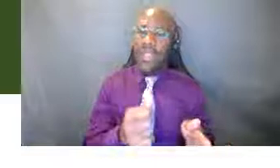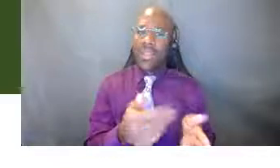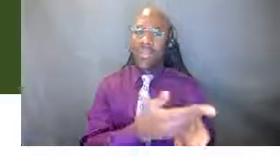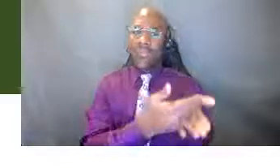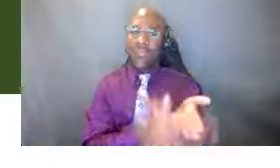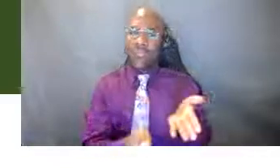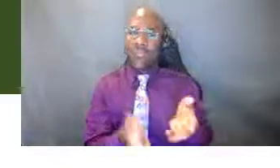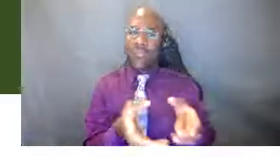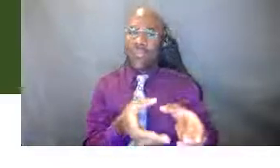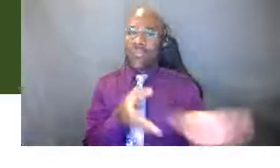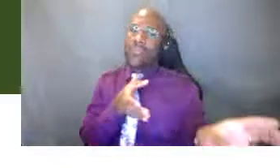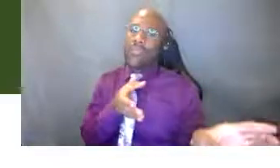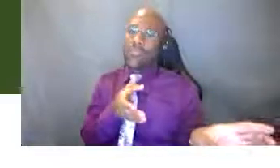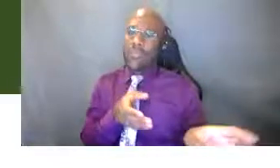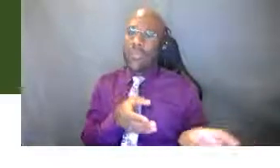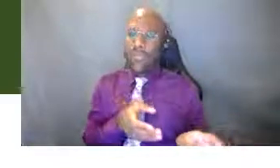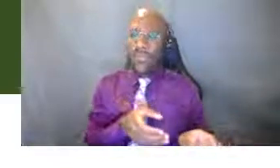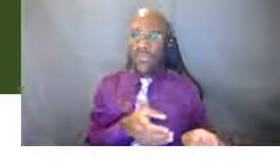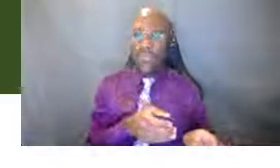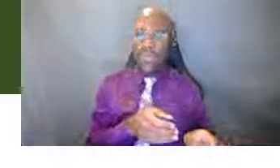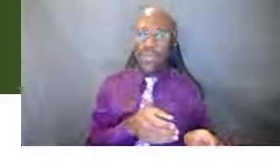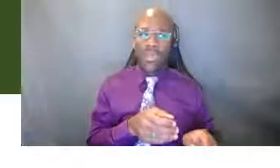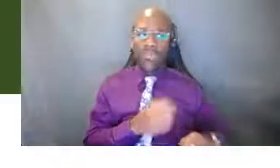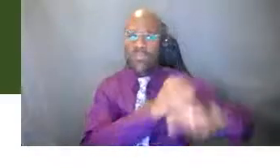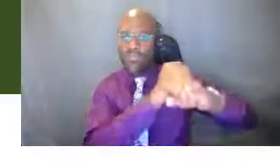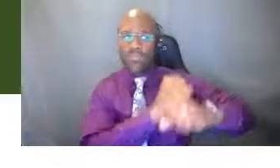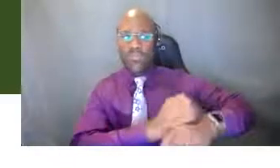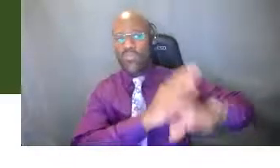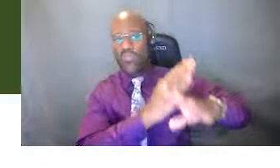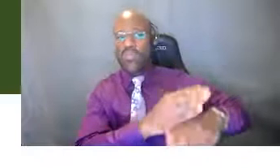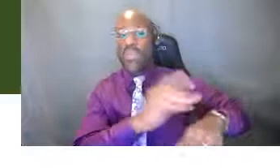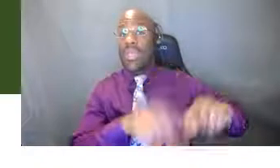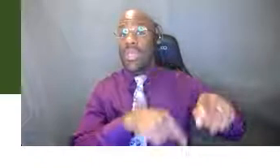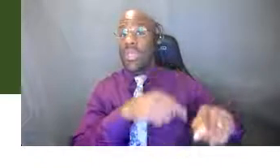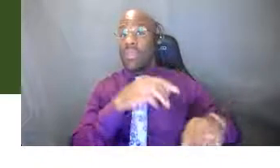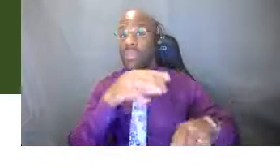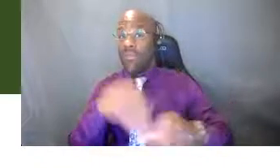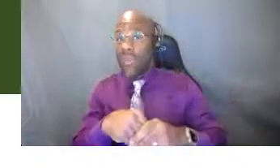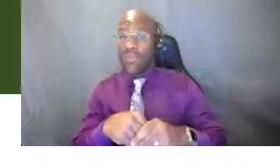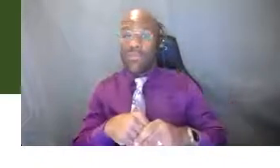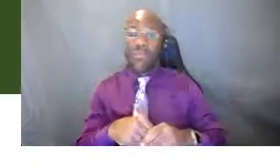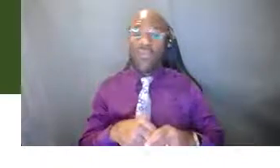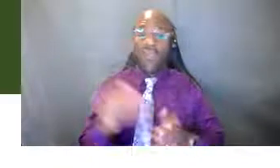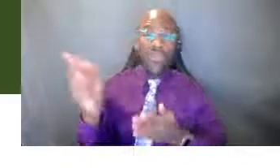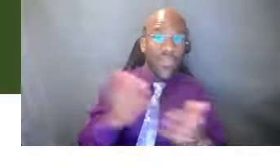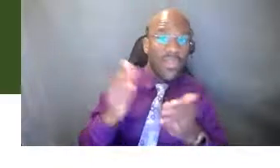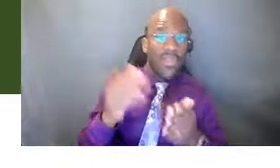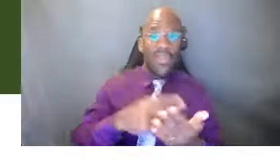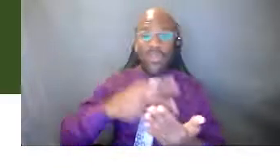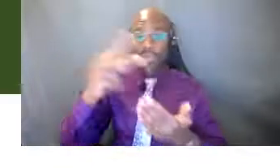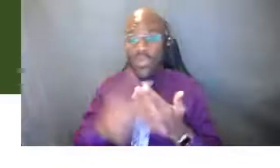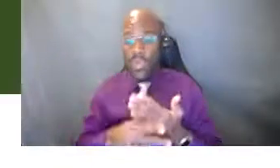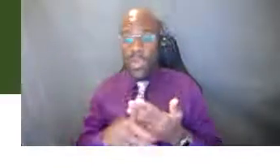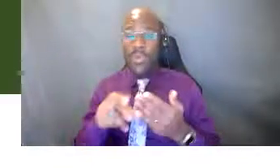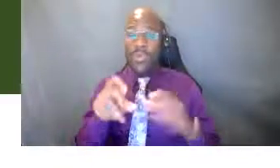from participation in or be denied the benefits of the services, programs, or activities of